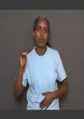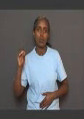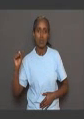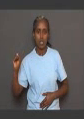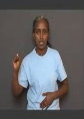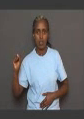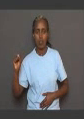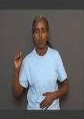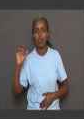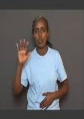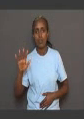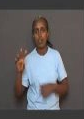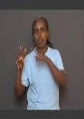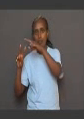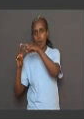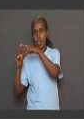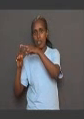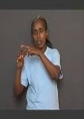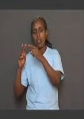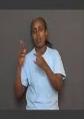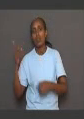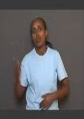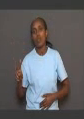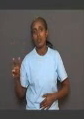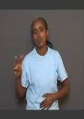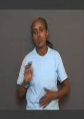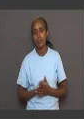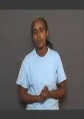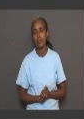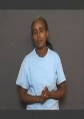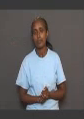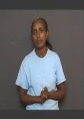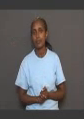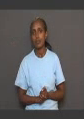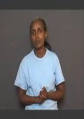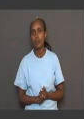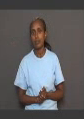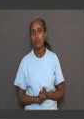the cosine of 5 pi over 2.